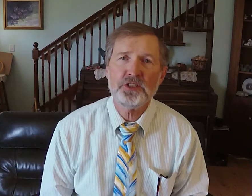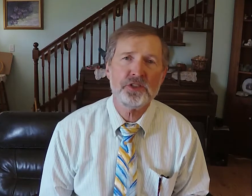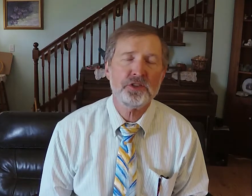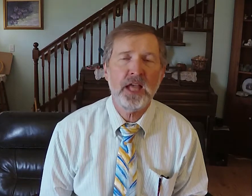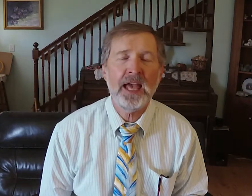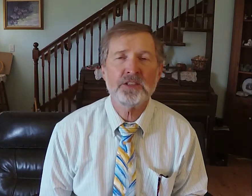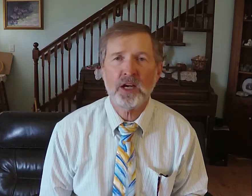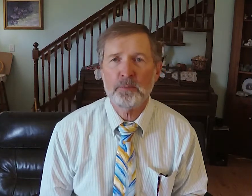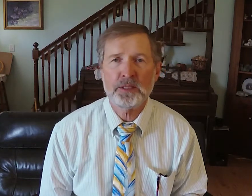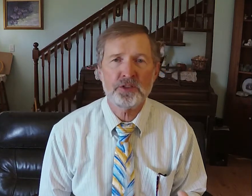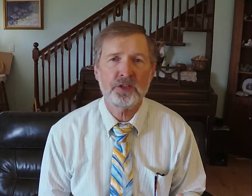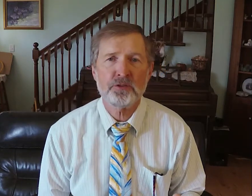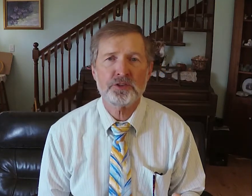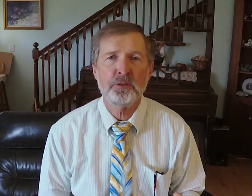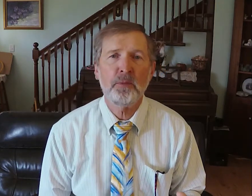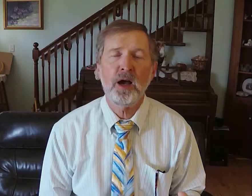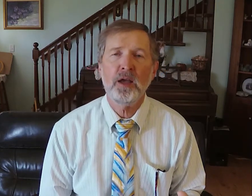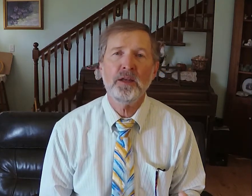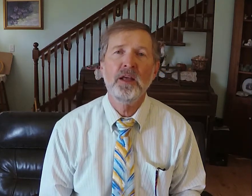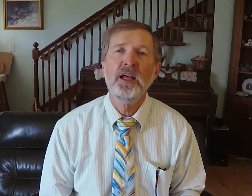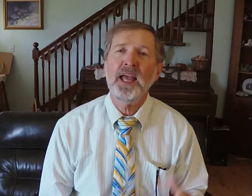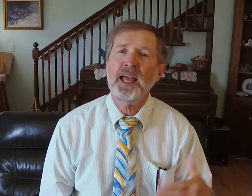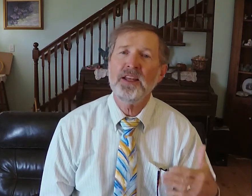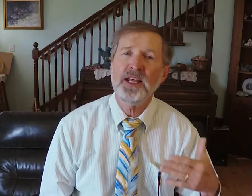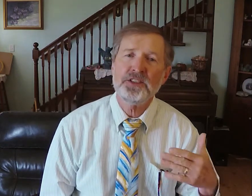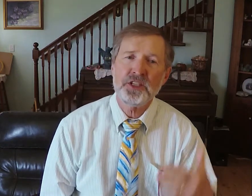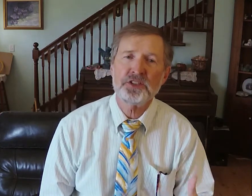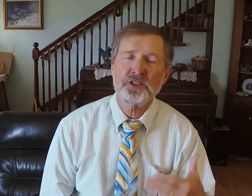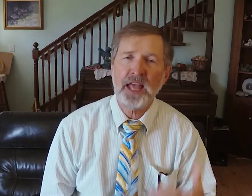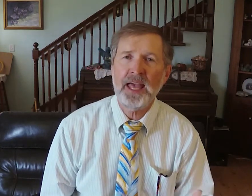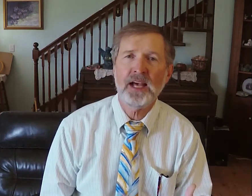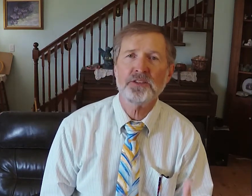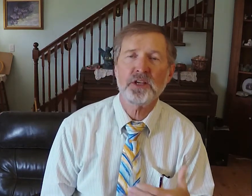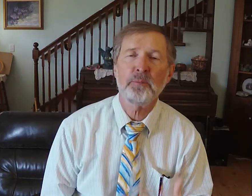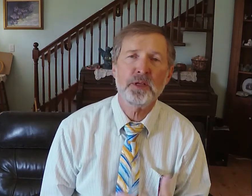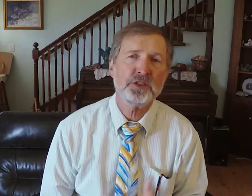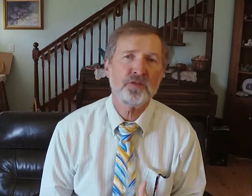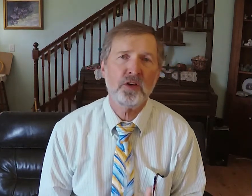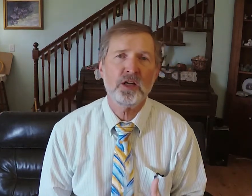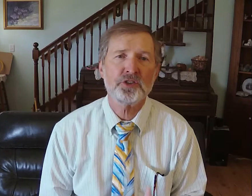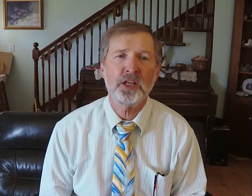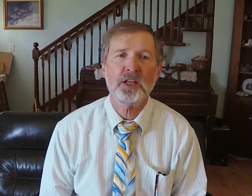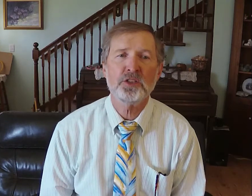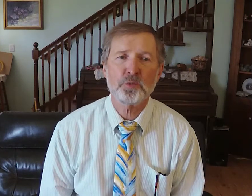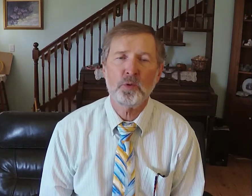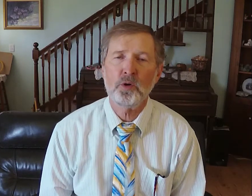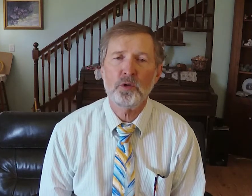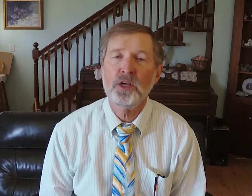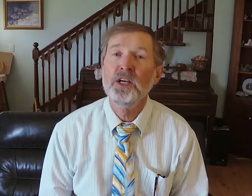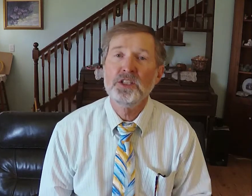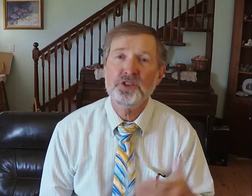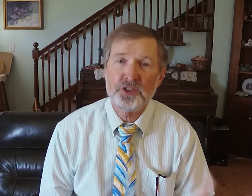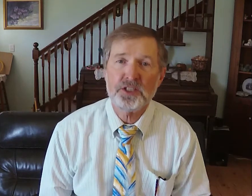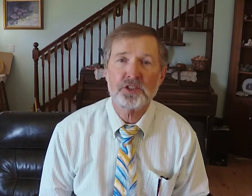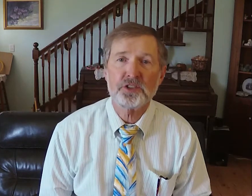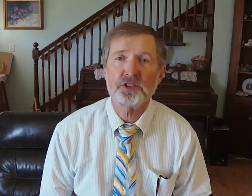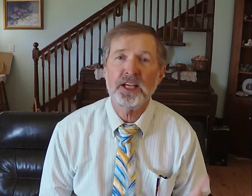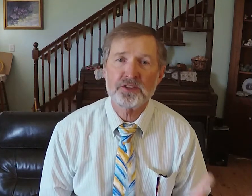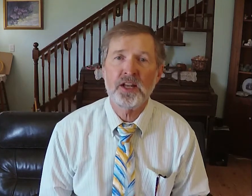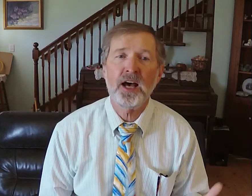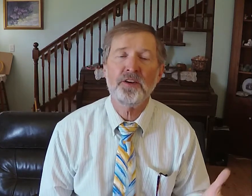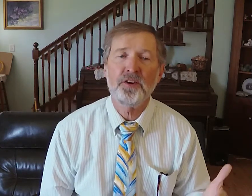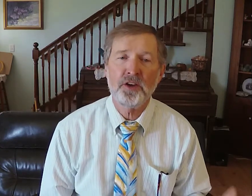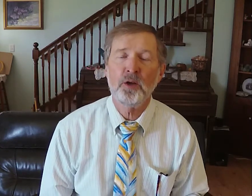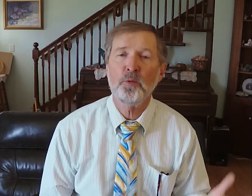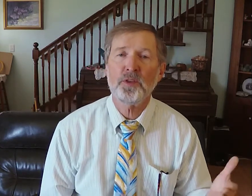that Jesus has our best interests in mind, and that Jesus has a place for us in his world. Jesus